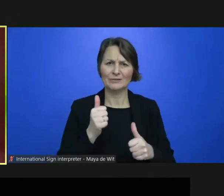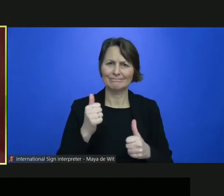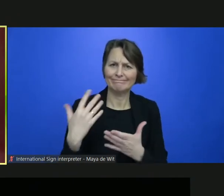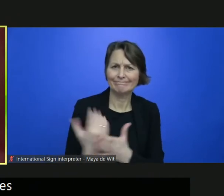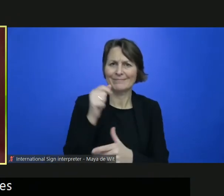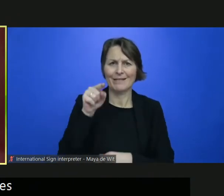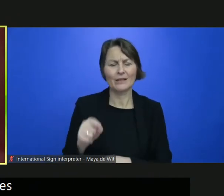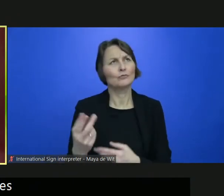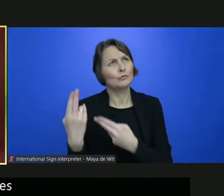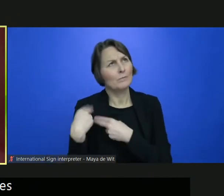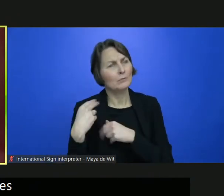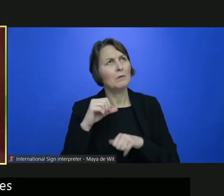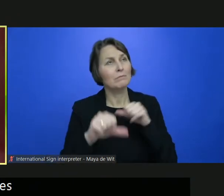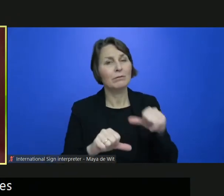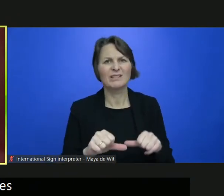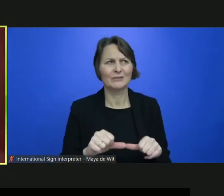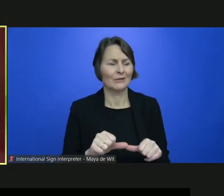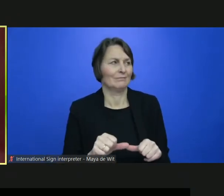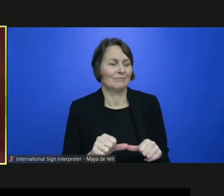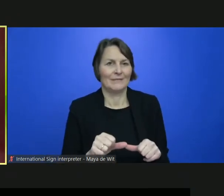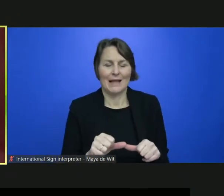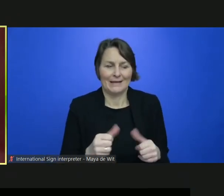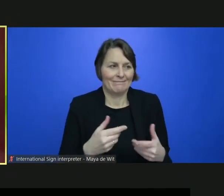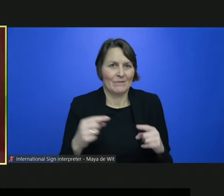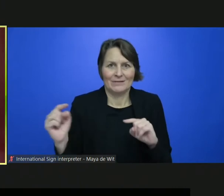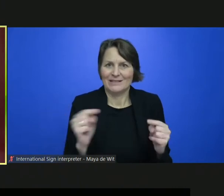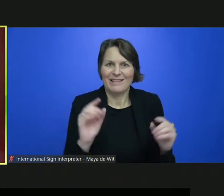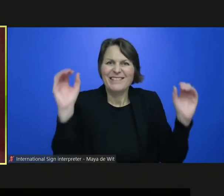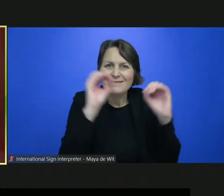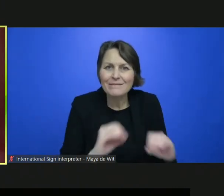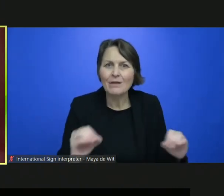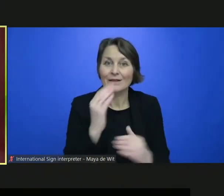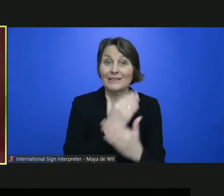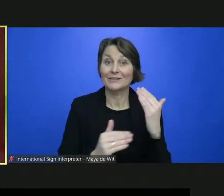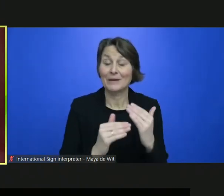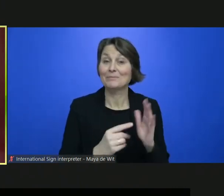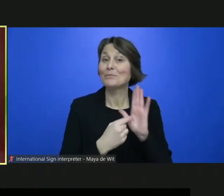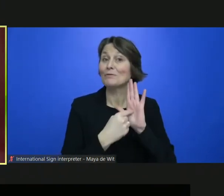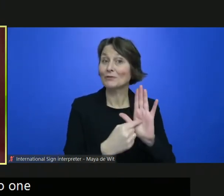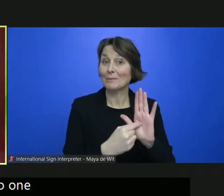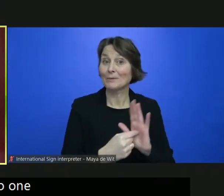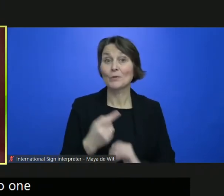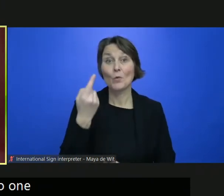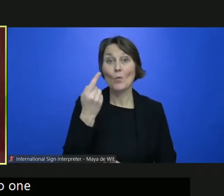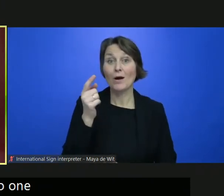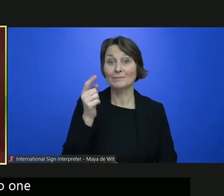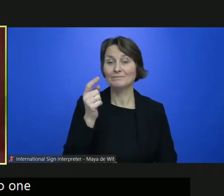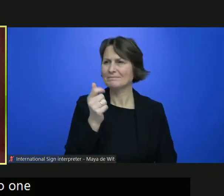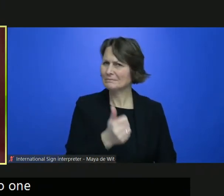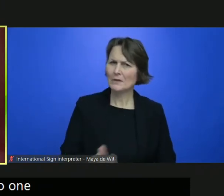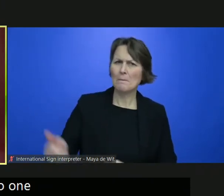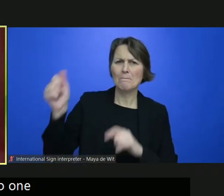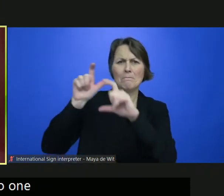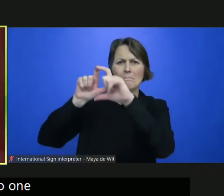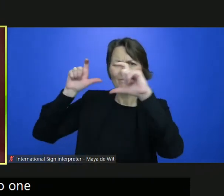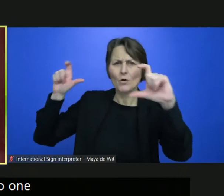even noticed that they're not there. To illustrate, I was told by one large AI firm that a